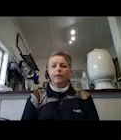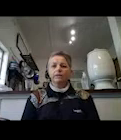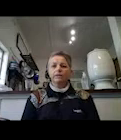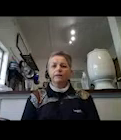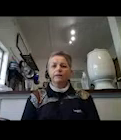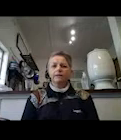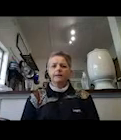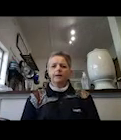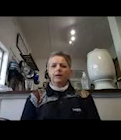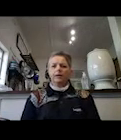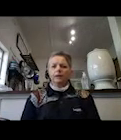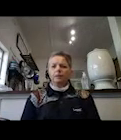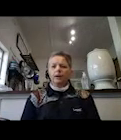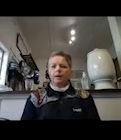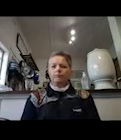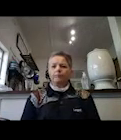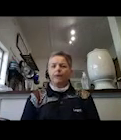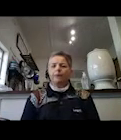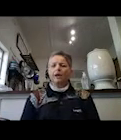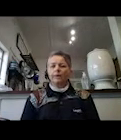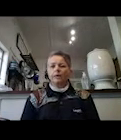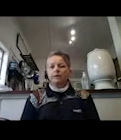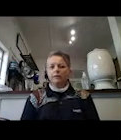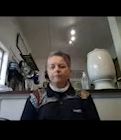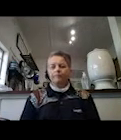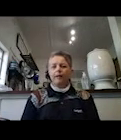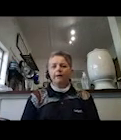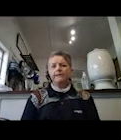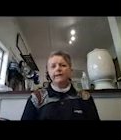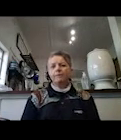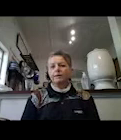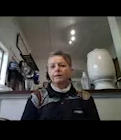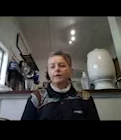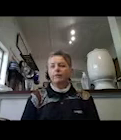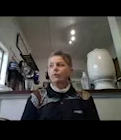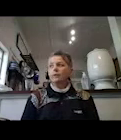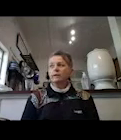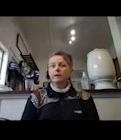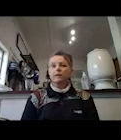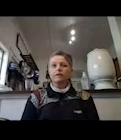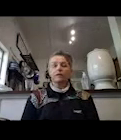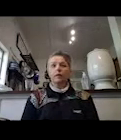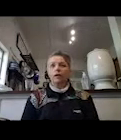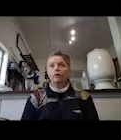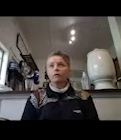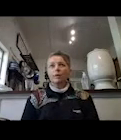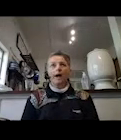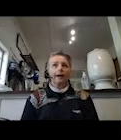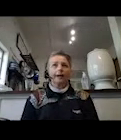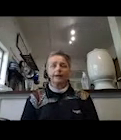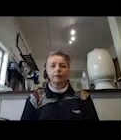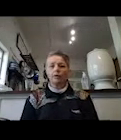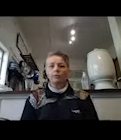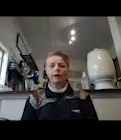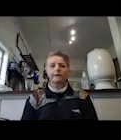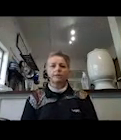and penalties that people have been given. An example is if you receive a fine for